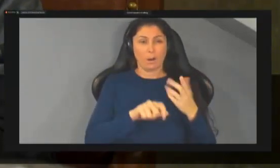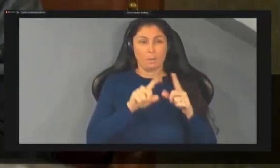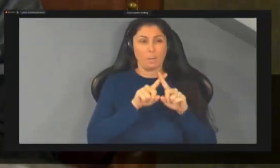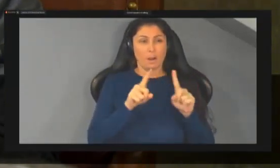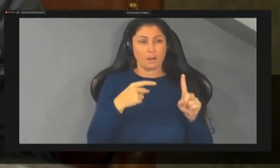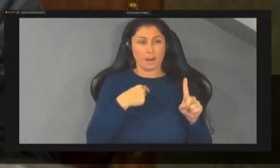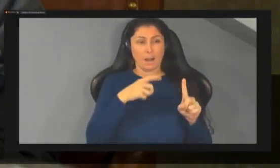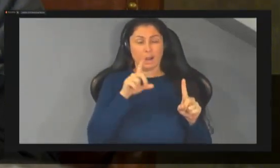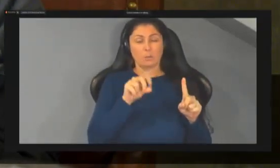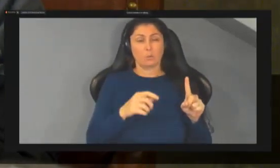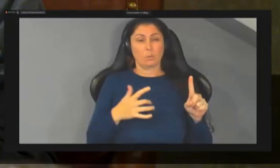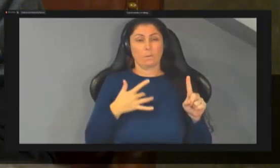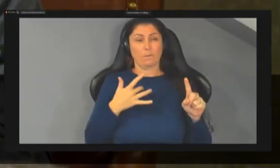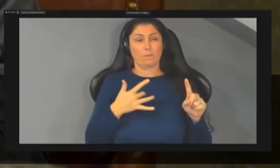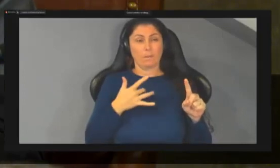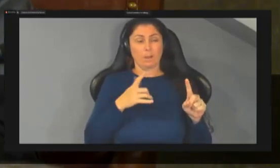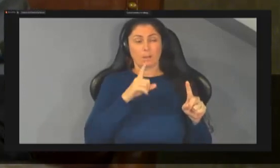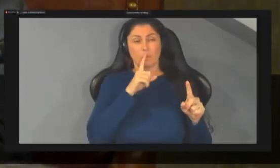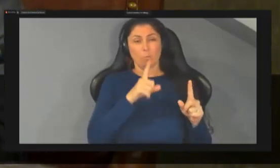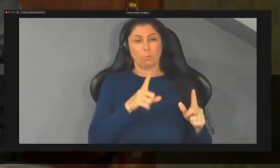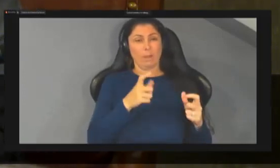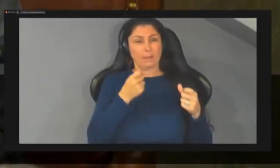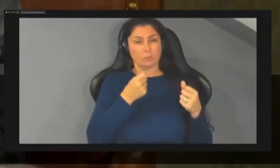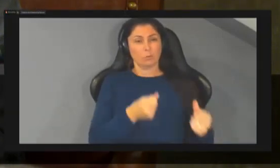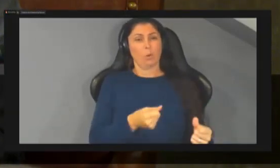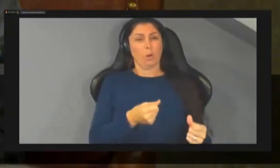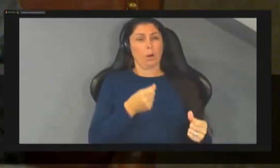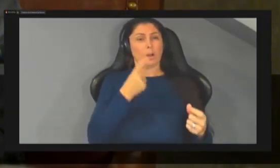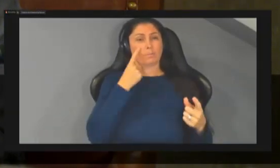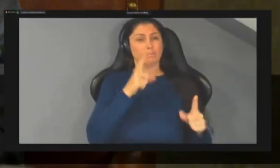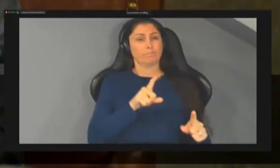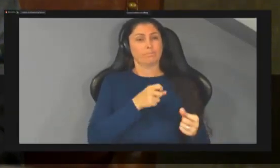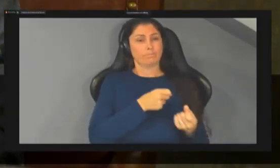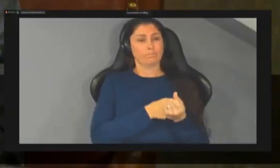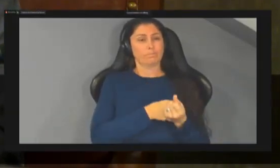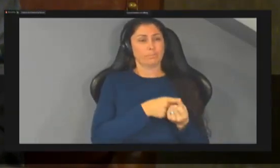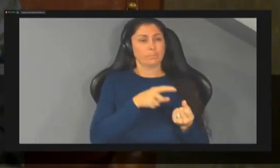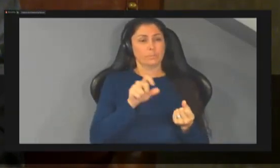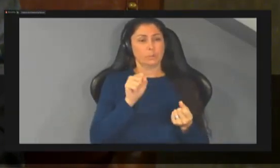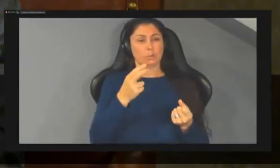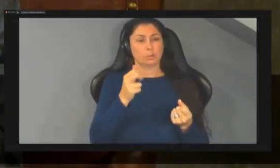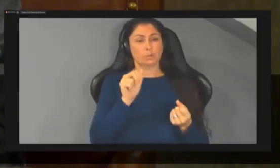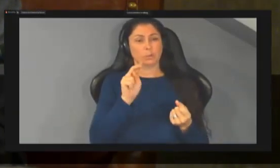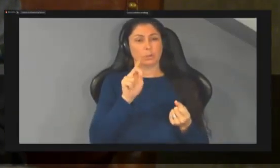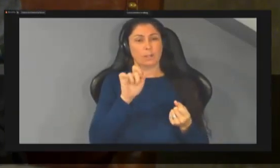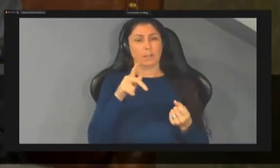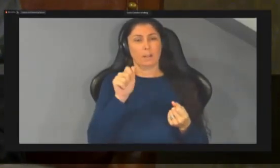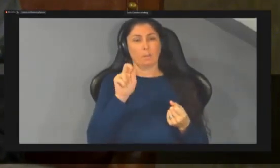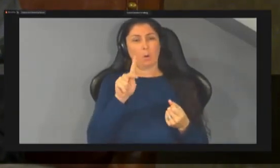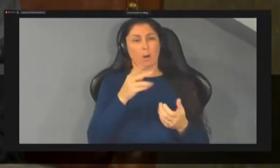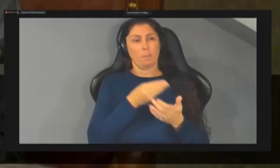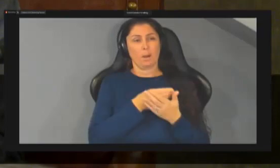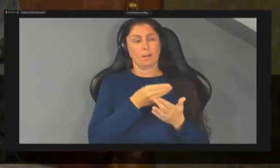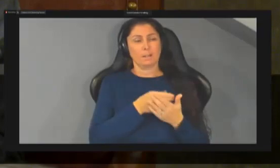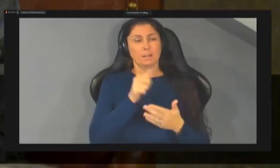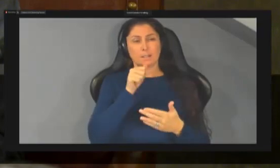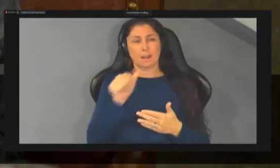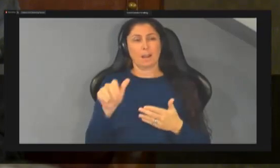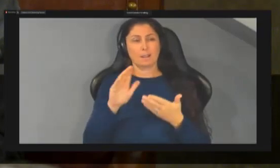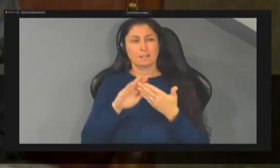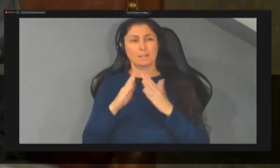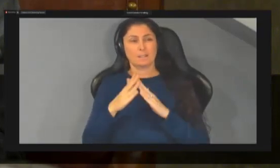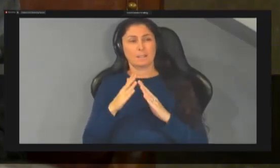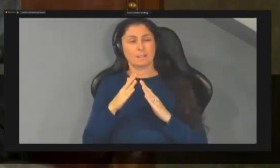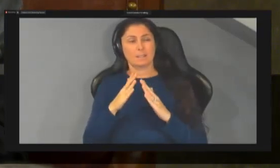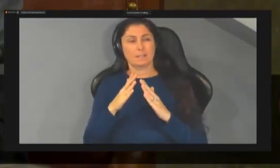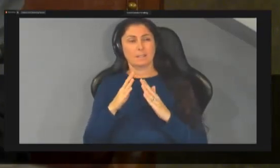feel pretty strongly that this is Shenley Park money and not city county building elevator